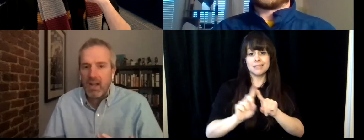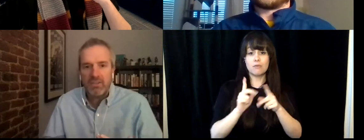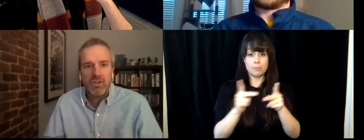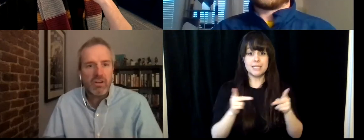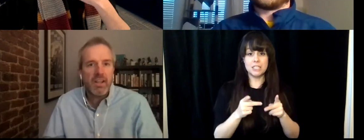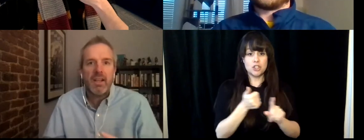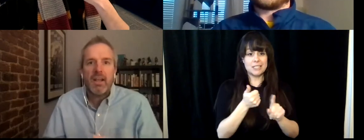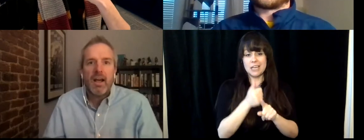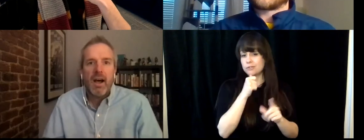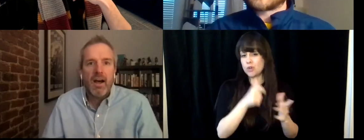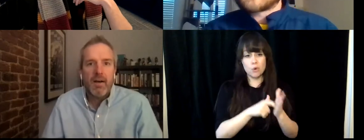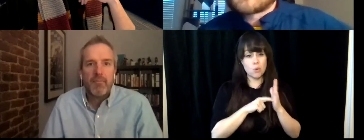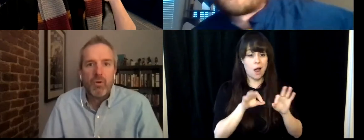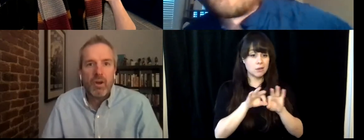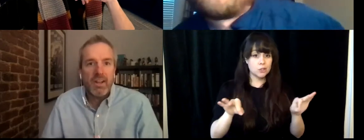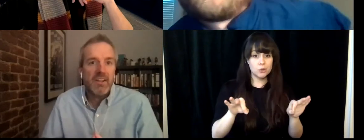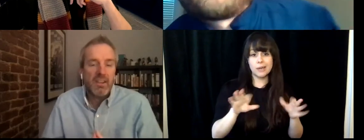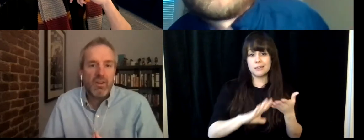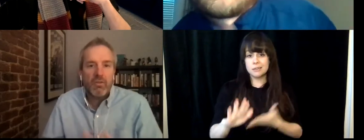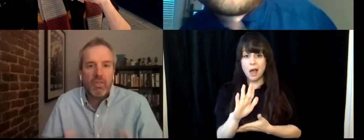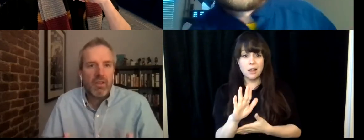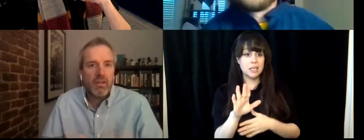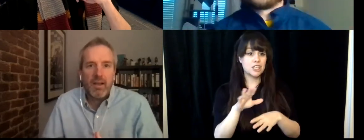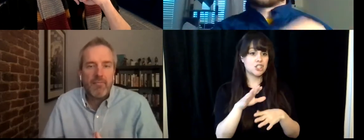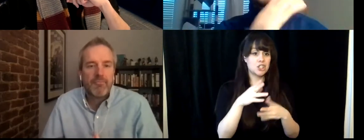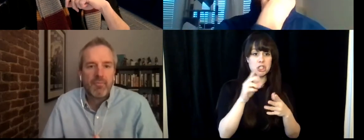know, a college degree, or any, you know,